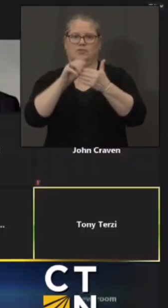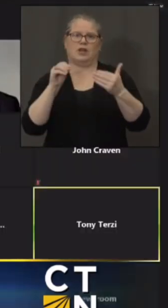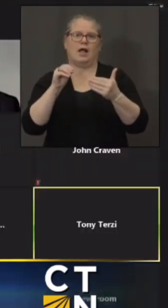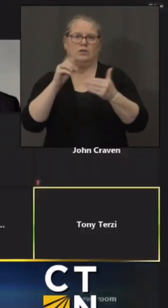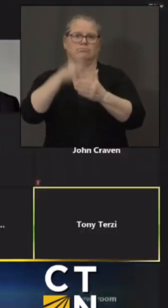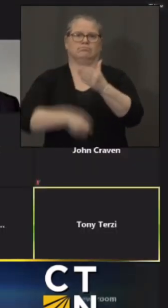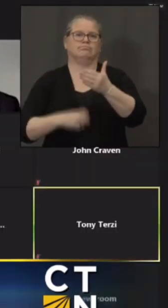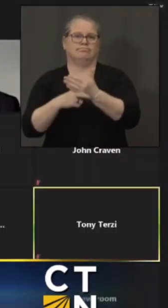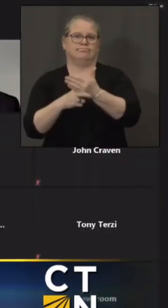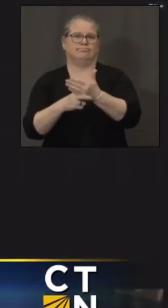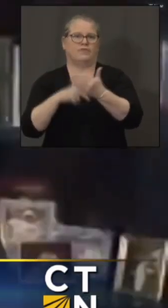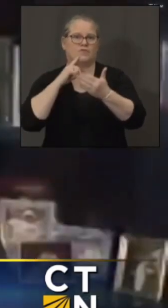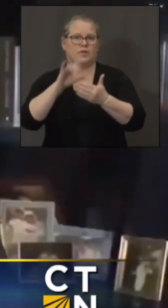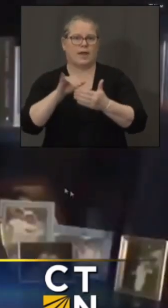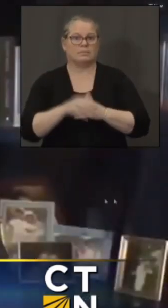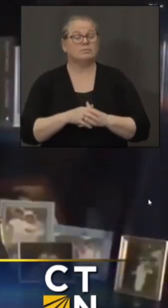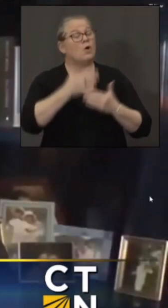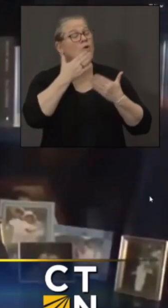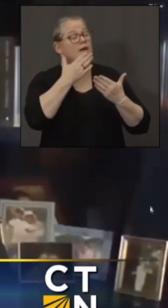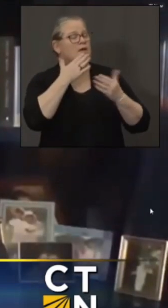weekend. You too, Tony.